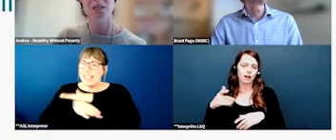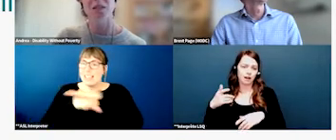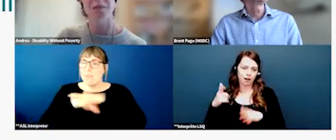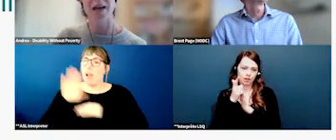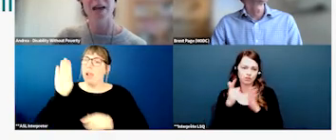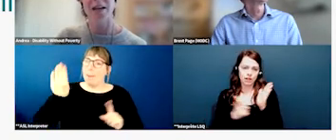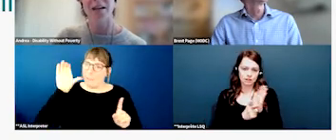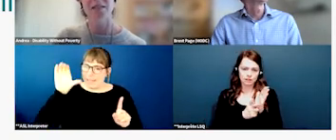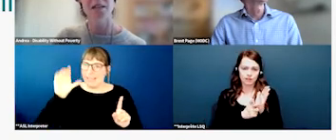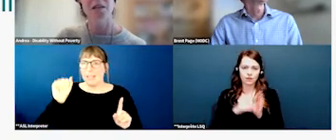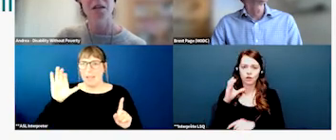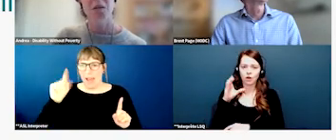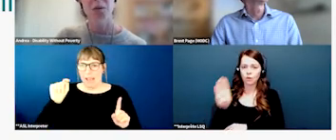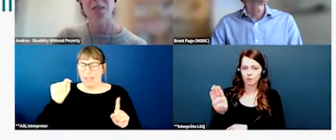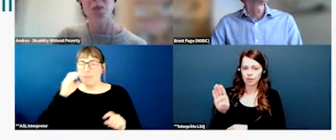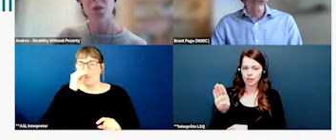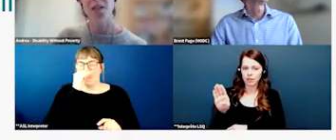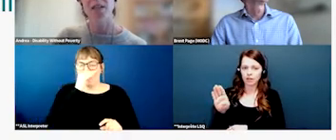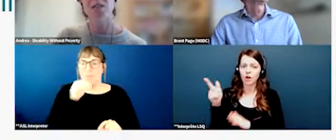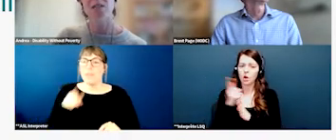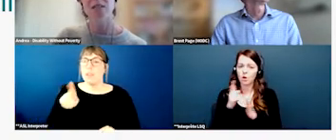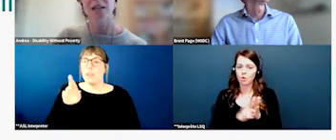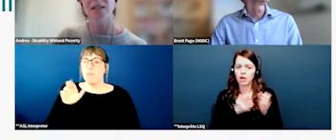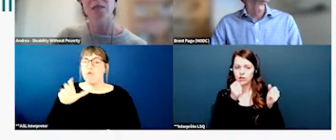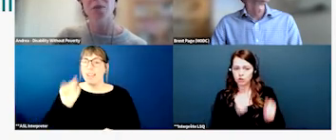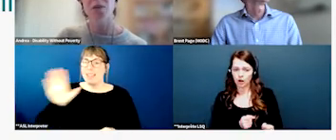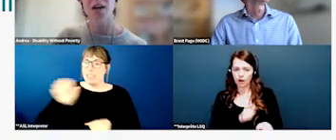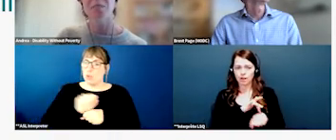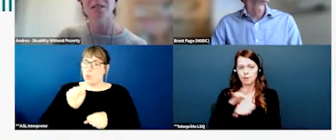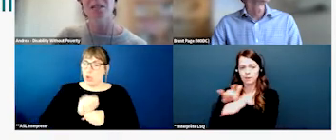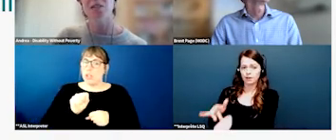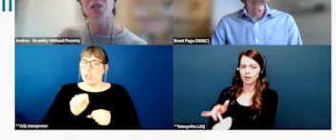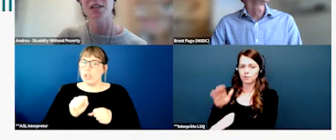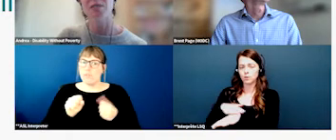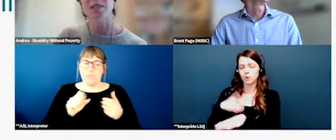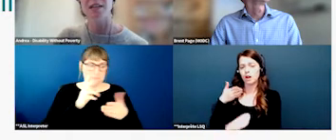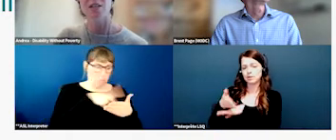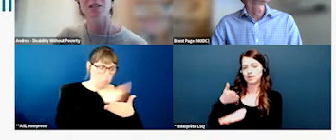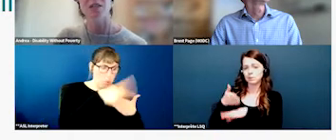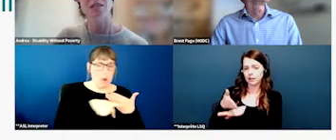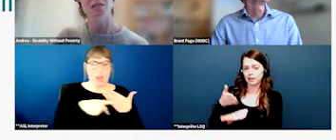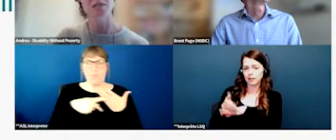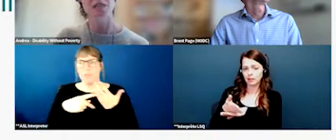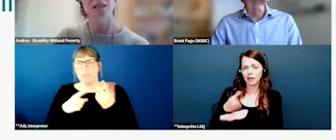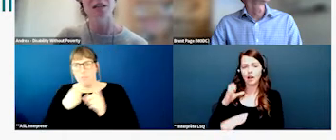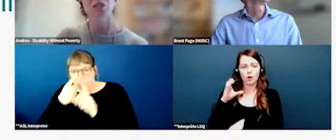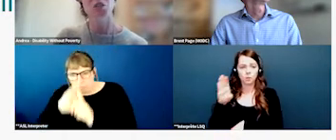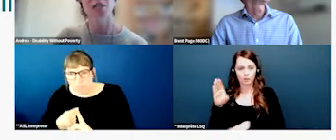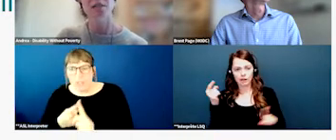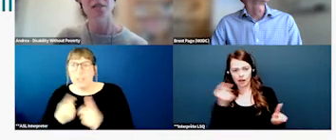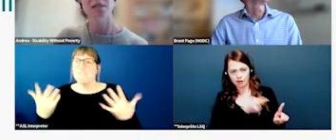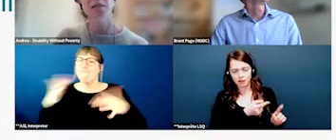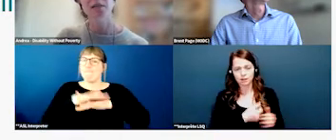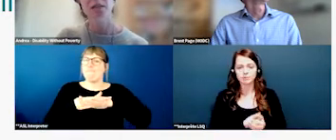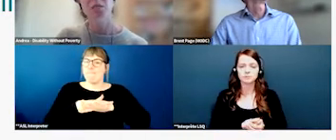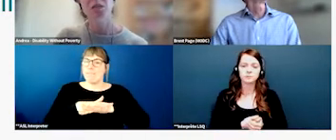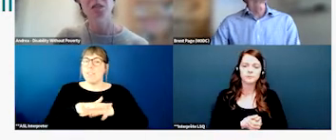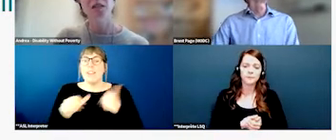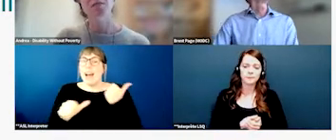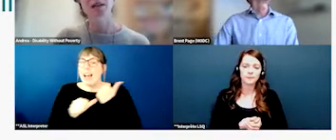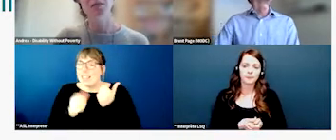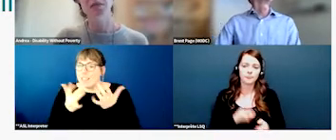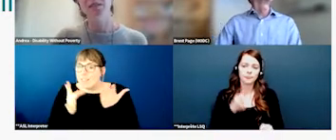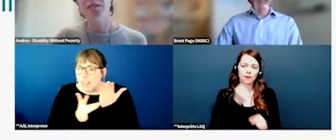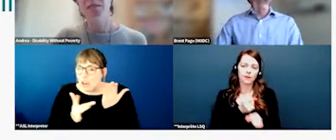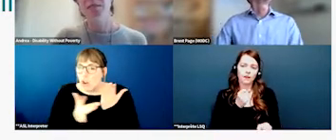British Columbia Act. Brent's work intersects programs and initiatives that include assistive technology,